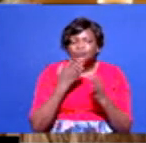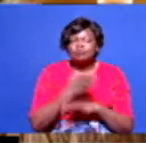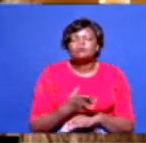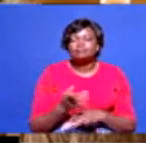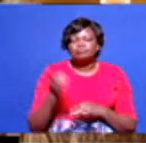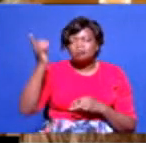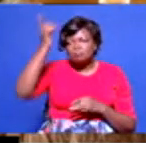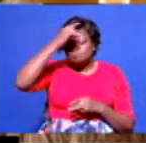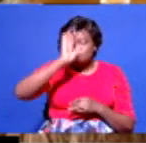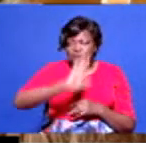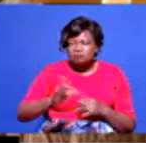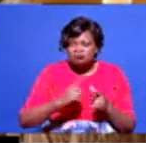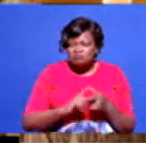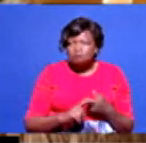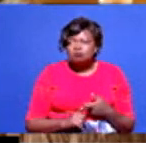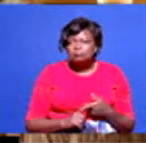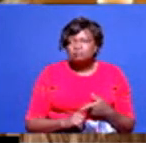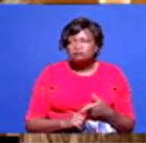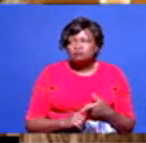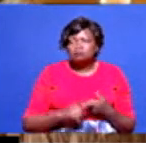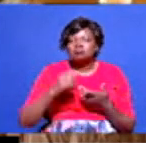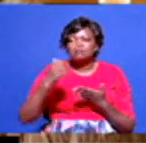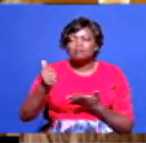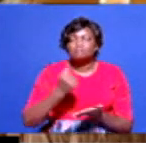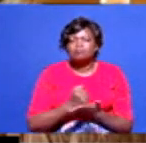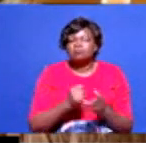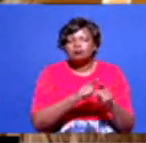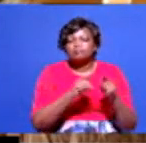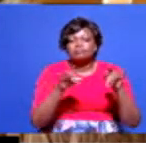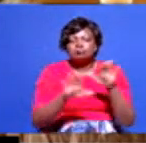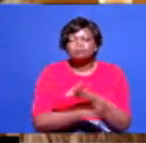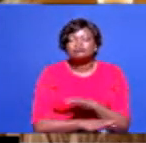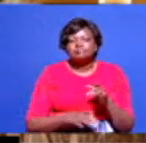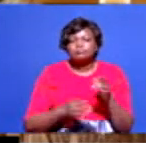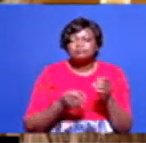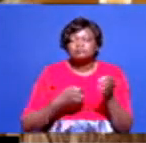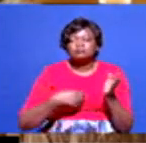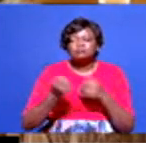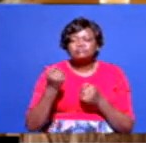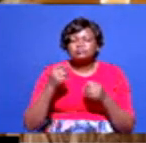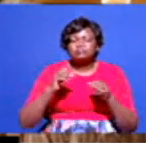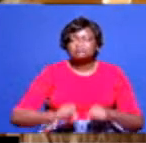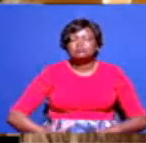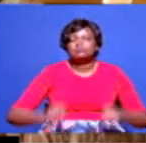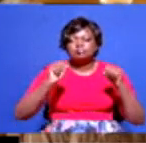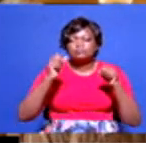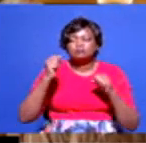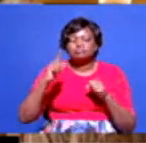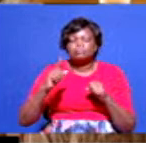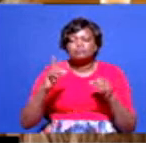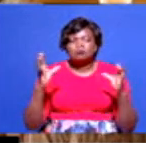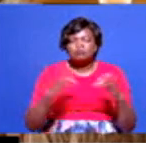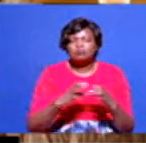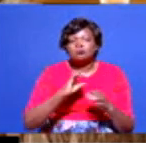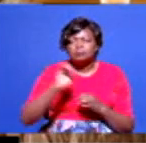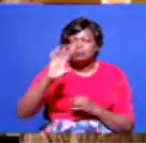graduation, he took up an appointment as assistant sales manager, Shell Company of East Africa, Uganda Division. It was